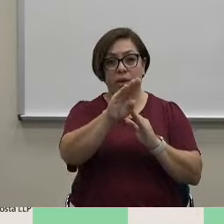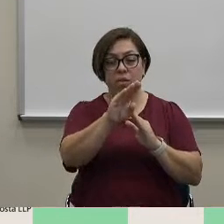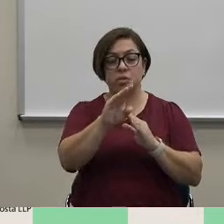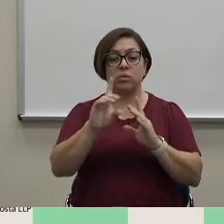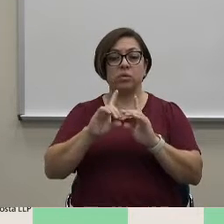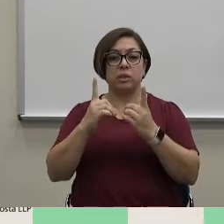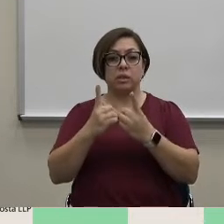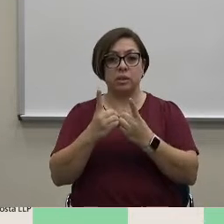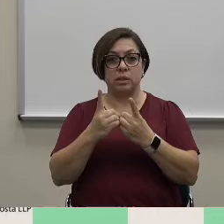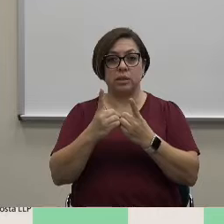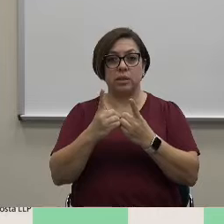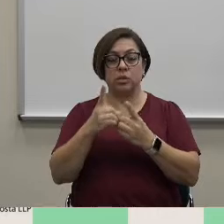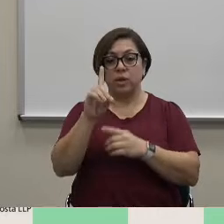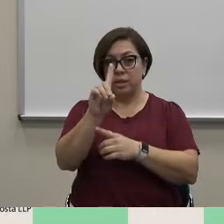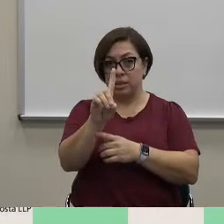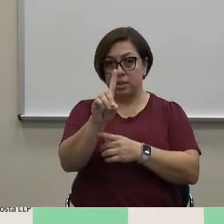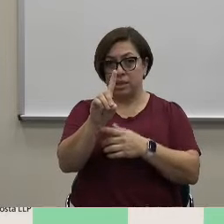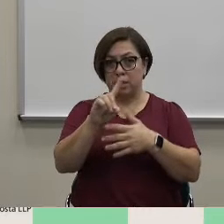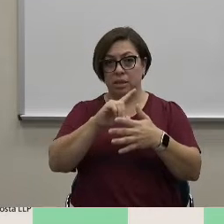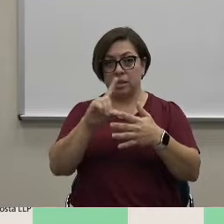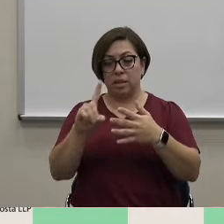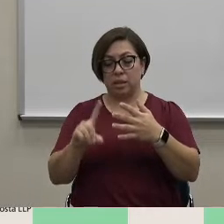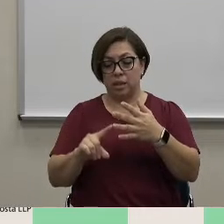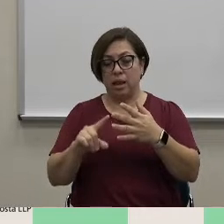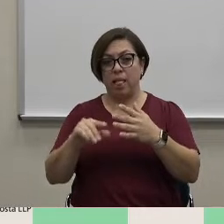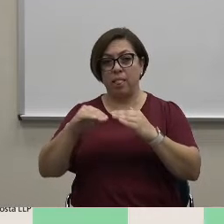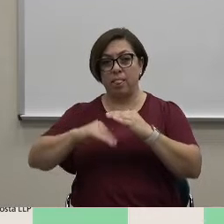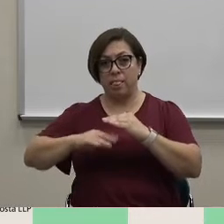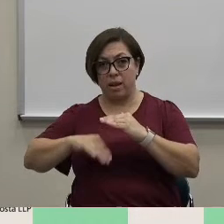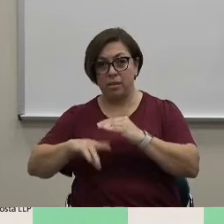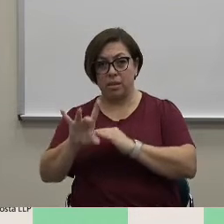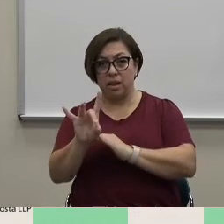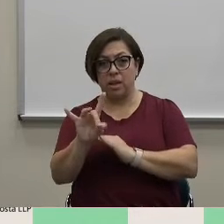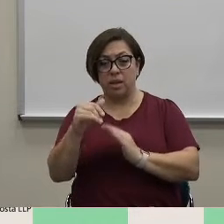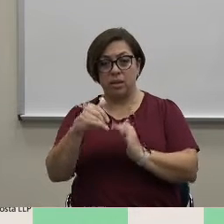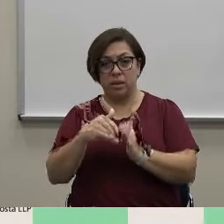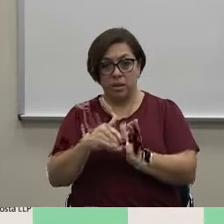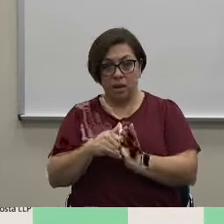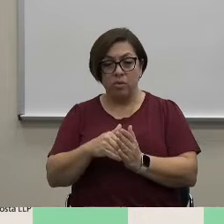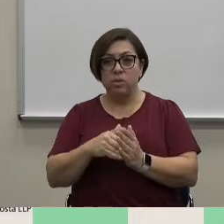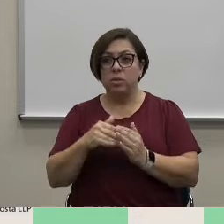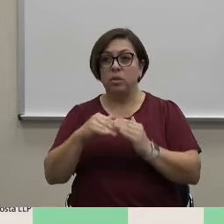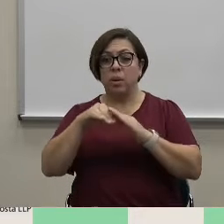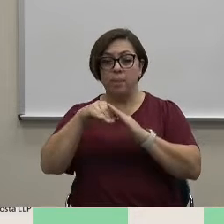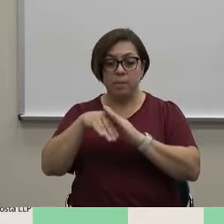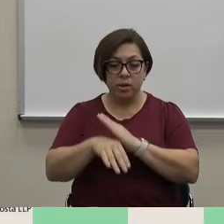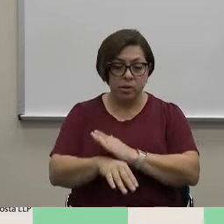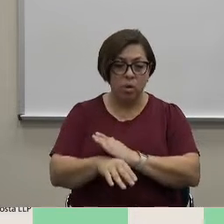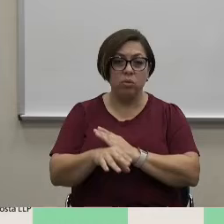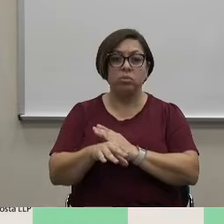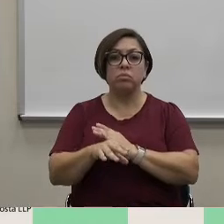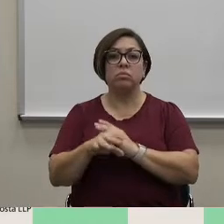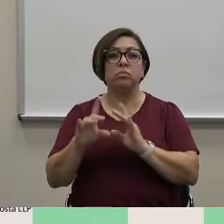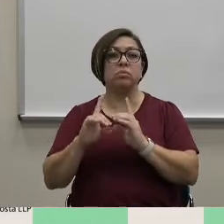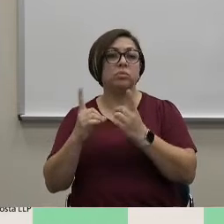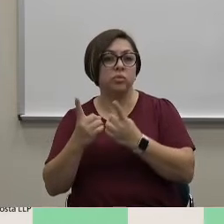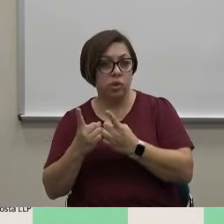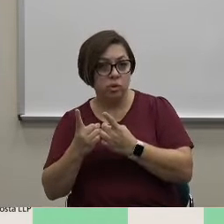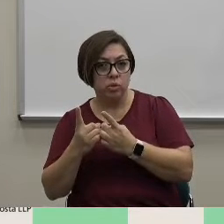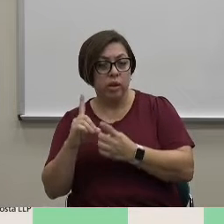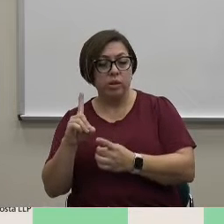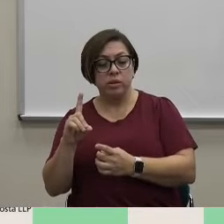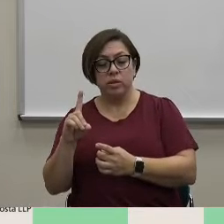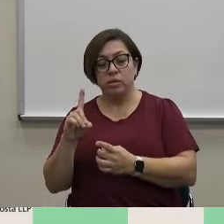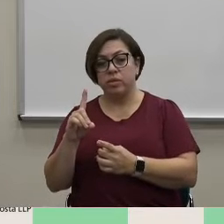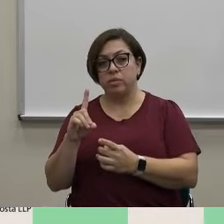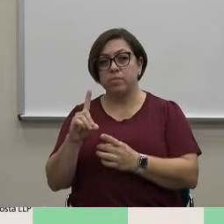our example is the least populous. It has 8,000 or 2,000 people below the ideal district, or a deviation of